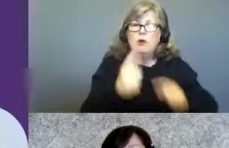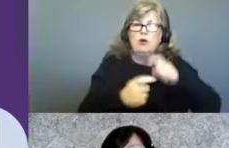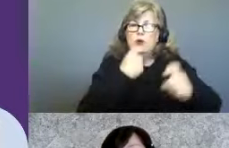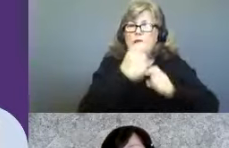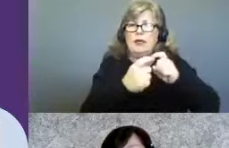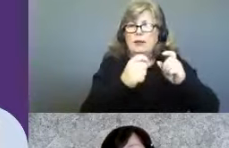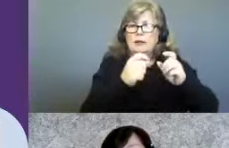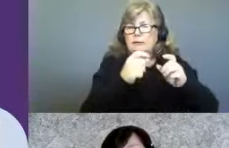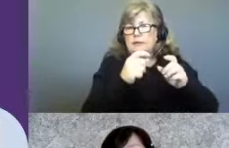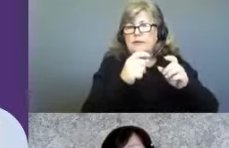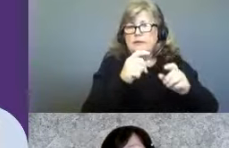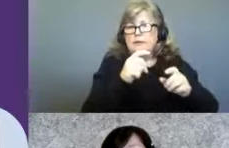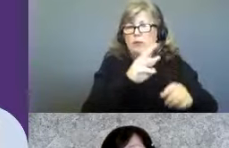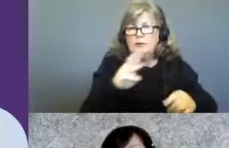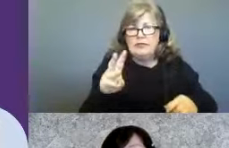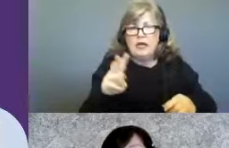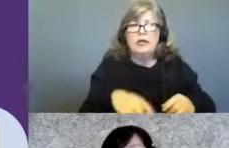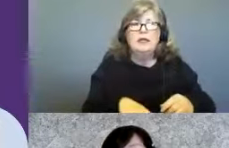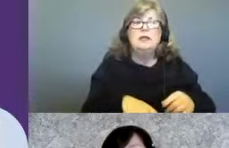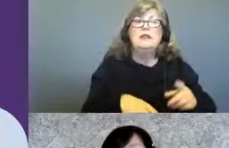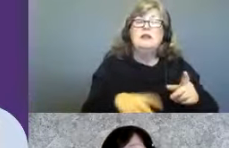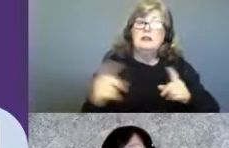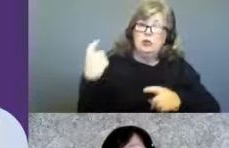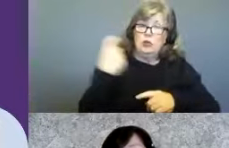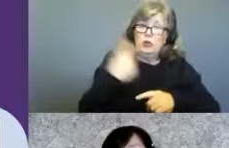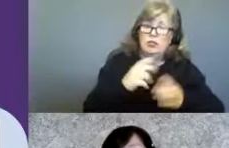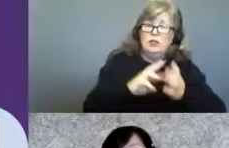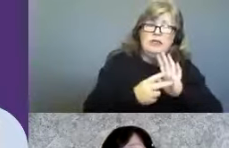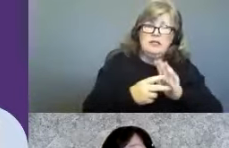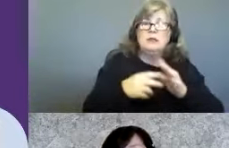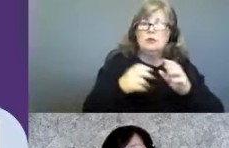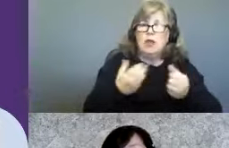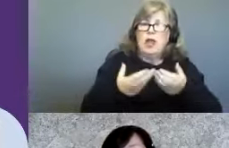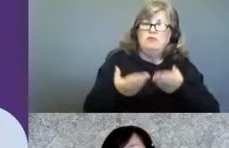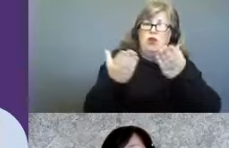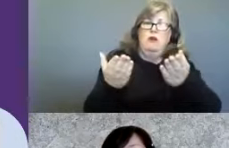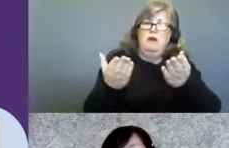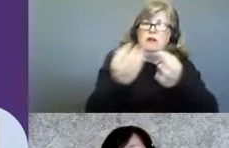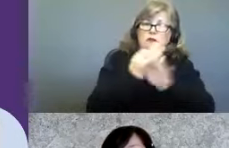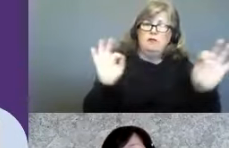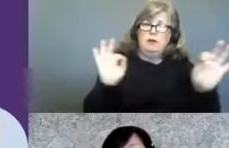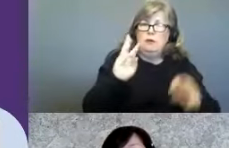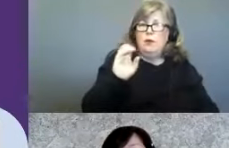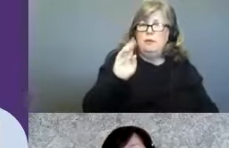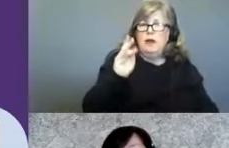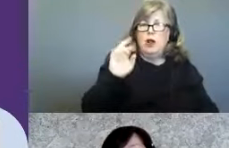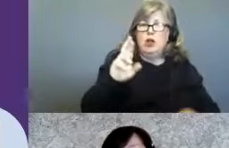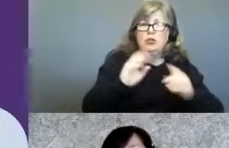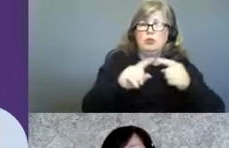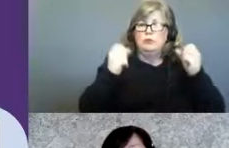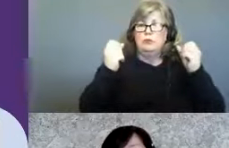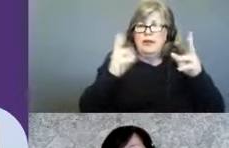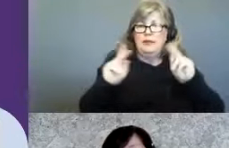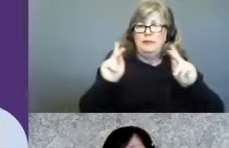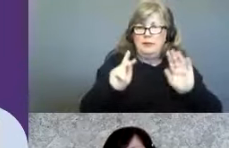continue our work and continue to offer these kinds of webinars for free to the greatest number of people. Now that we've talked